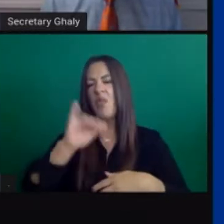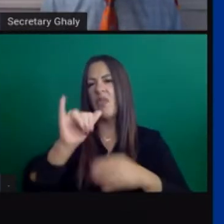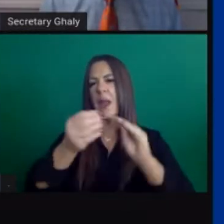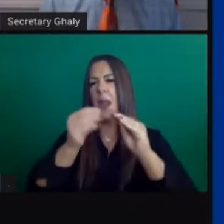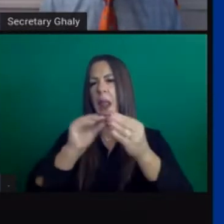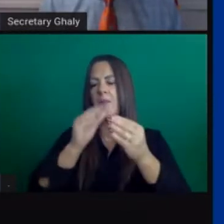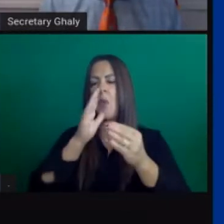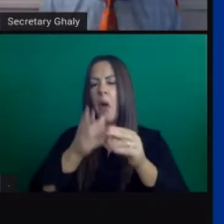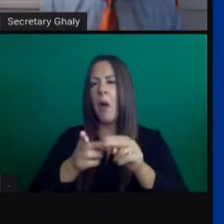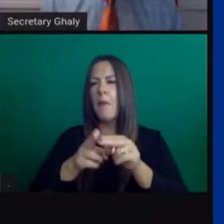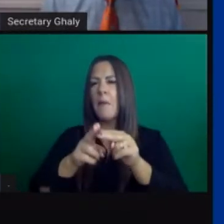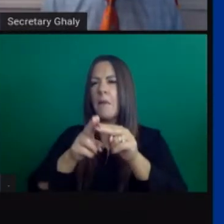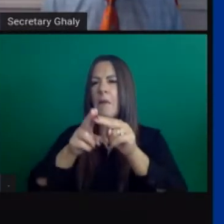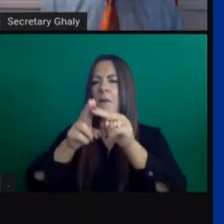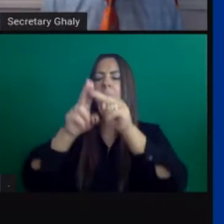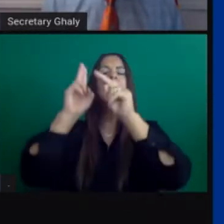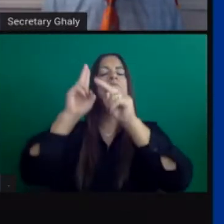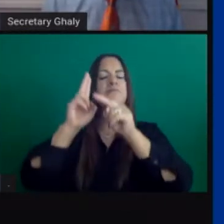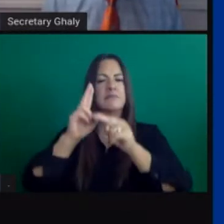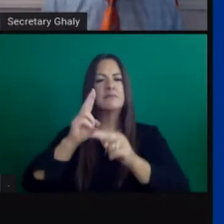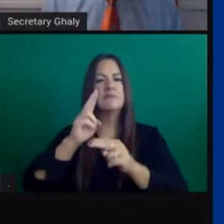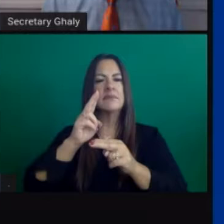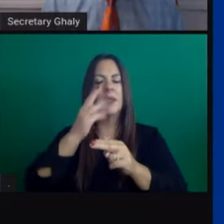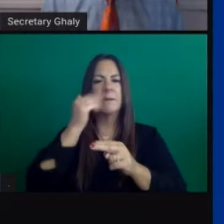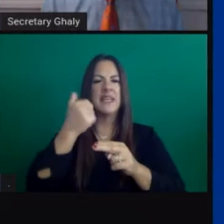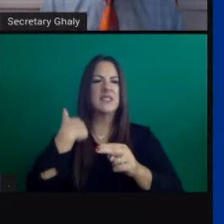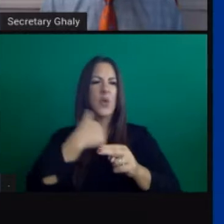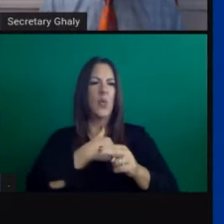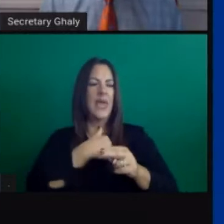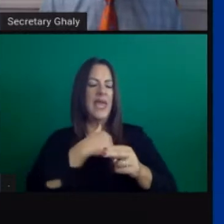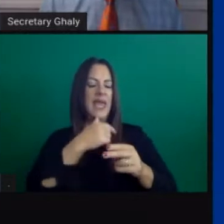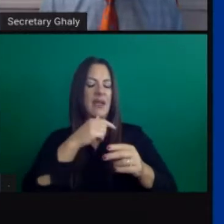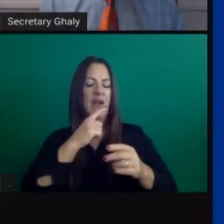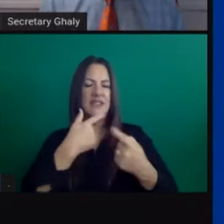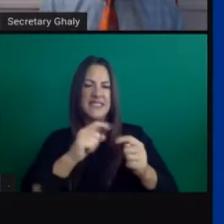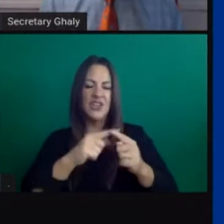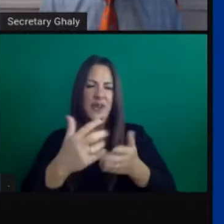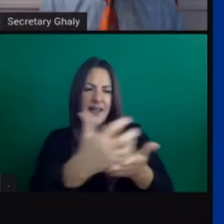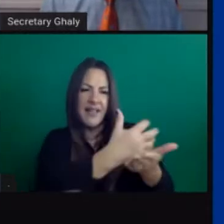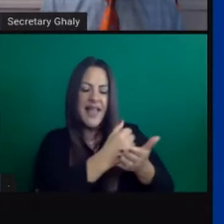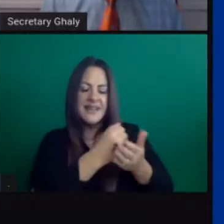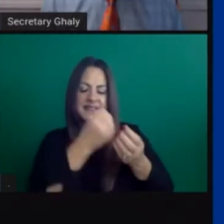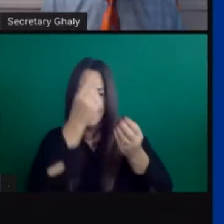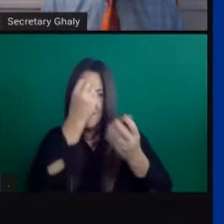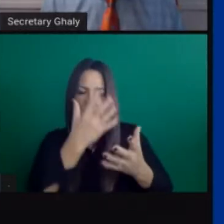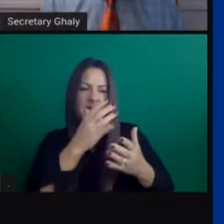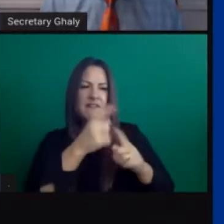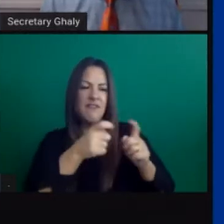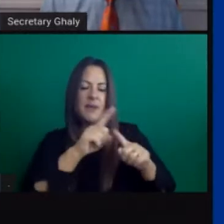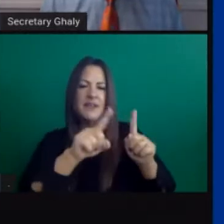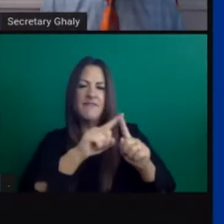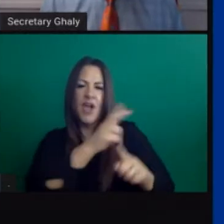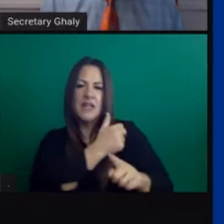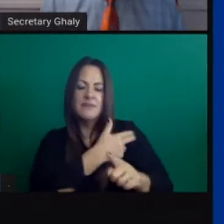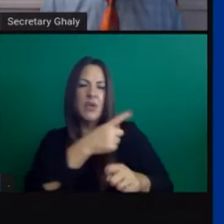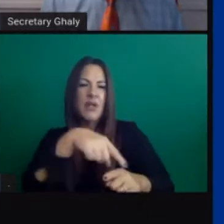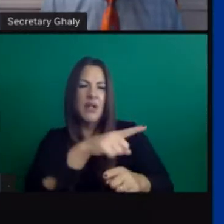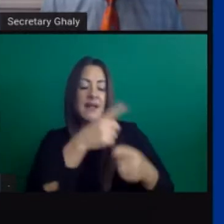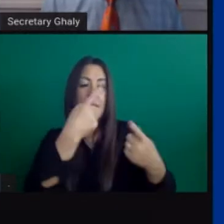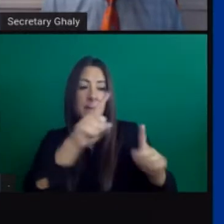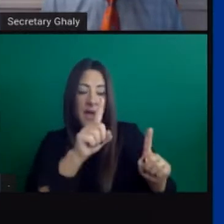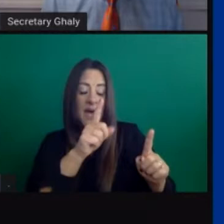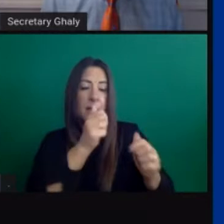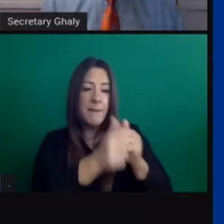by little because of that reporting lag that I mentioned. And compared to the day right before we started